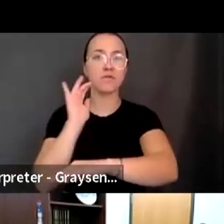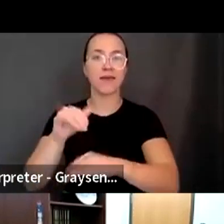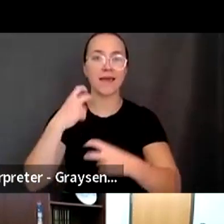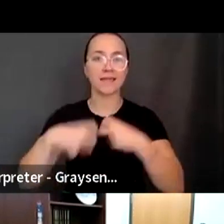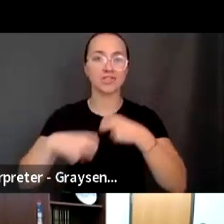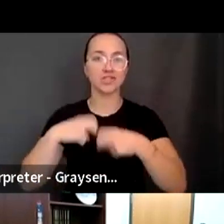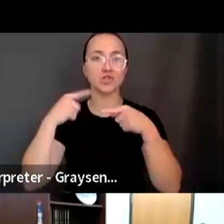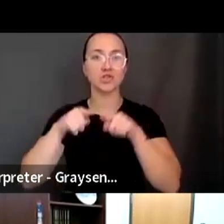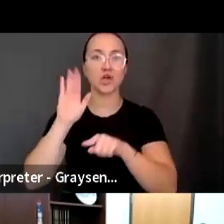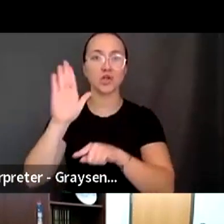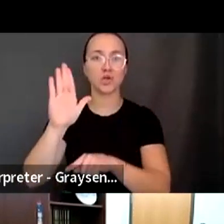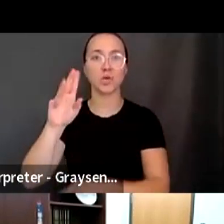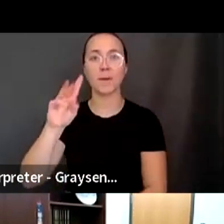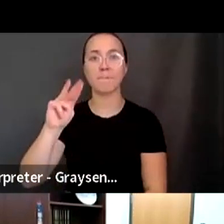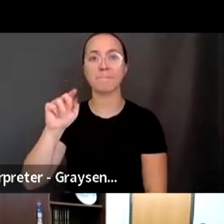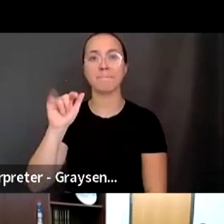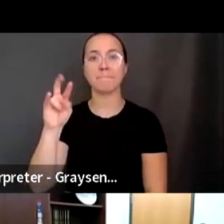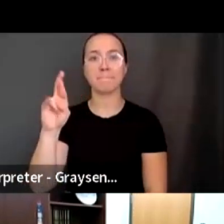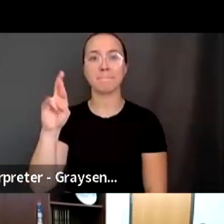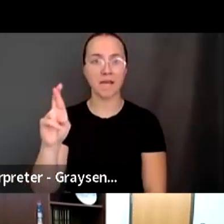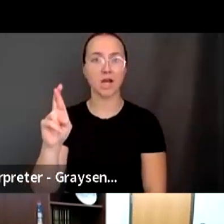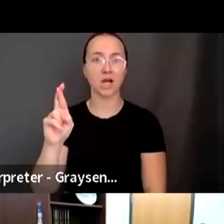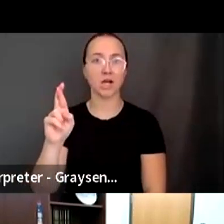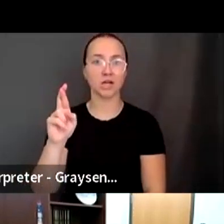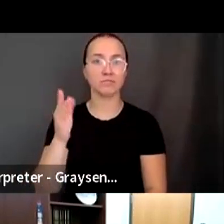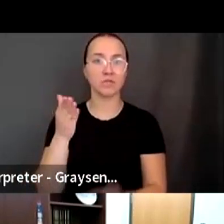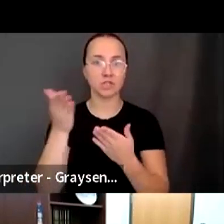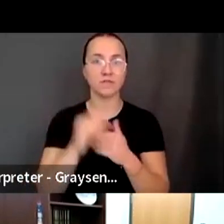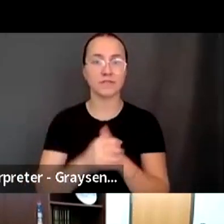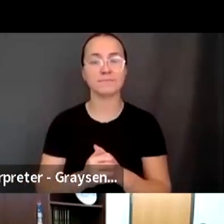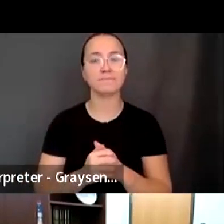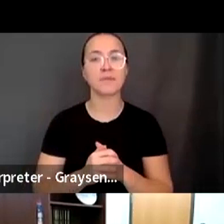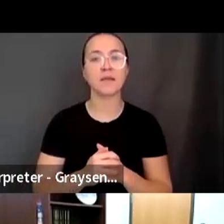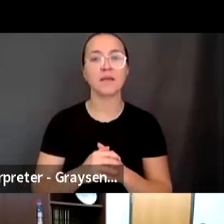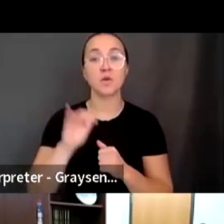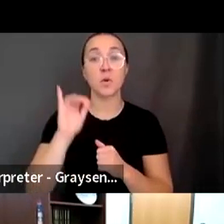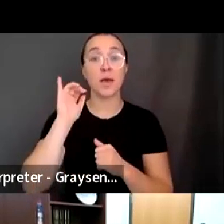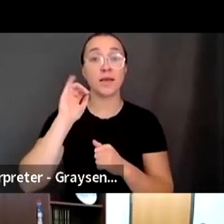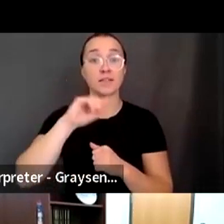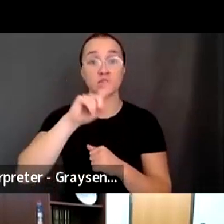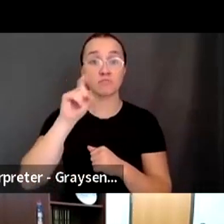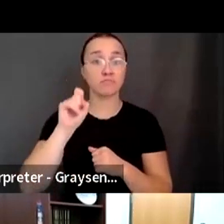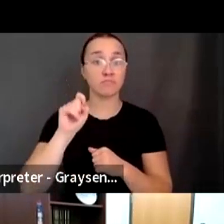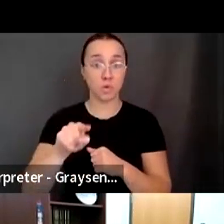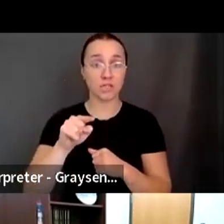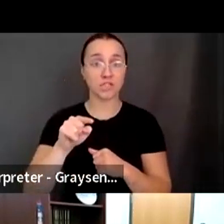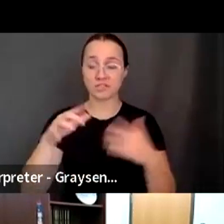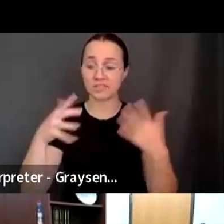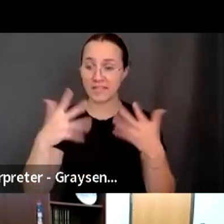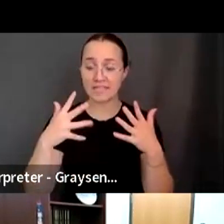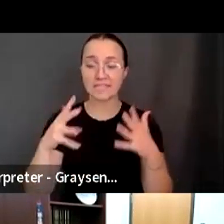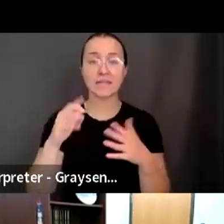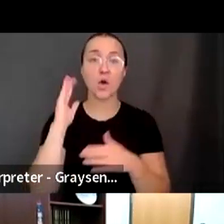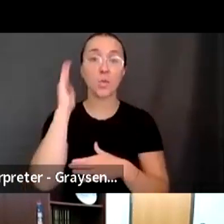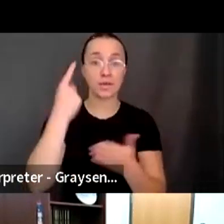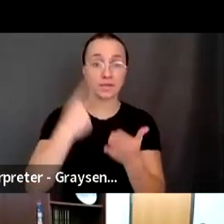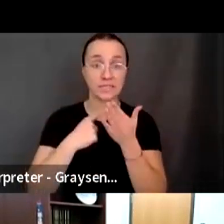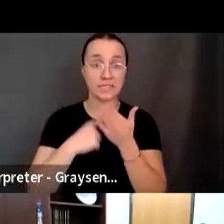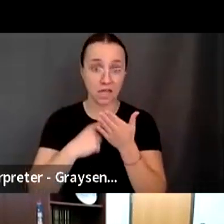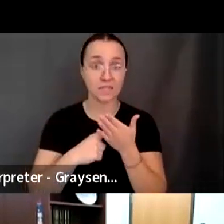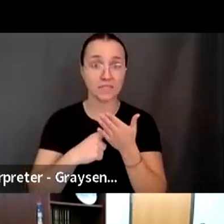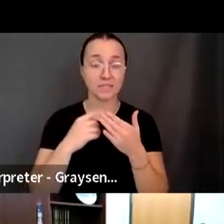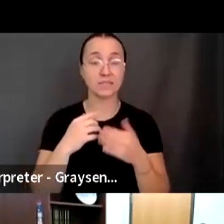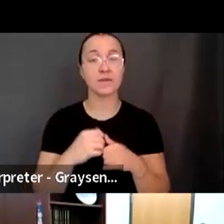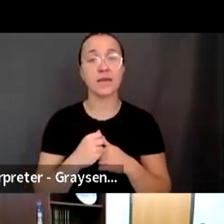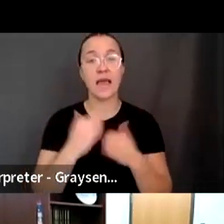So those are our nine questions. We will need to discuss those at some point. I'm not sure if you all